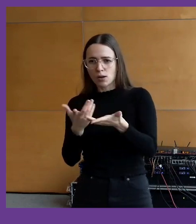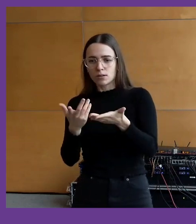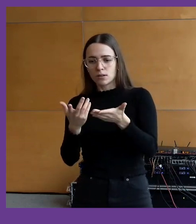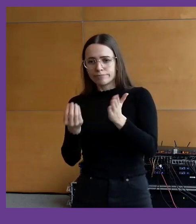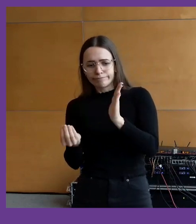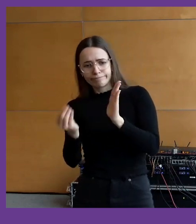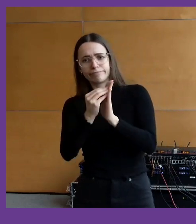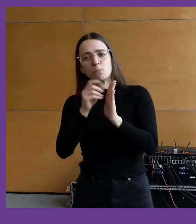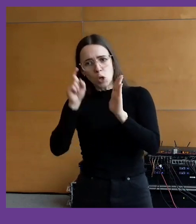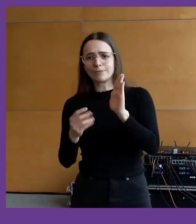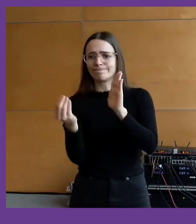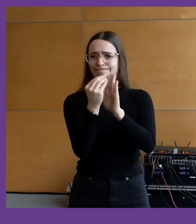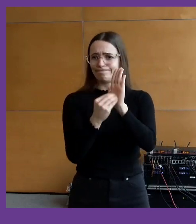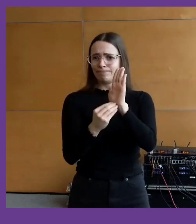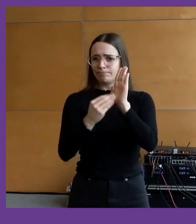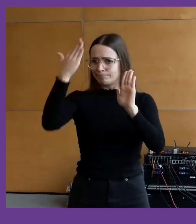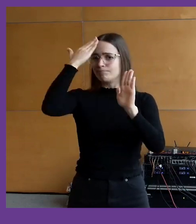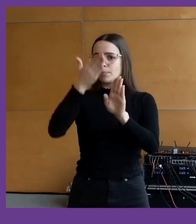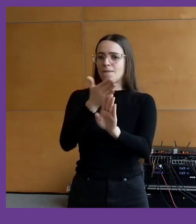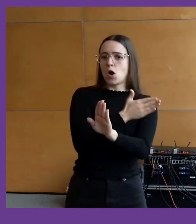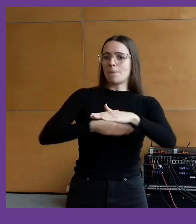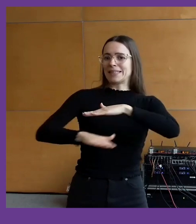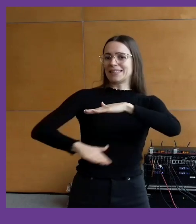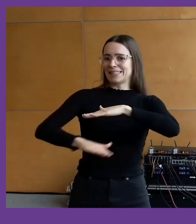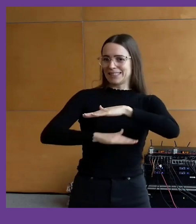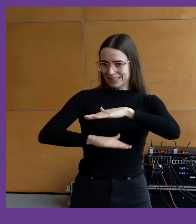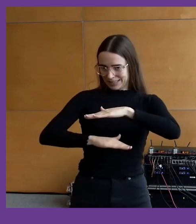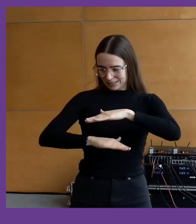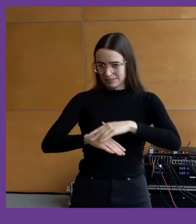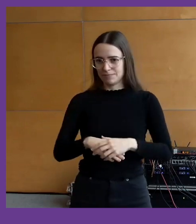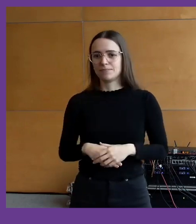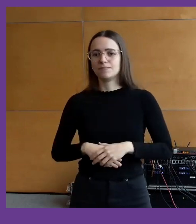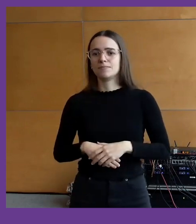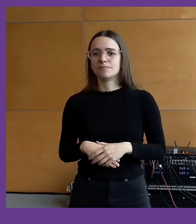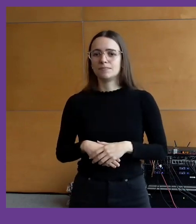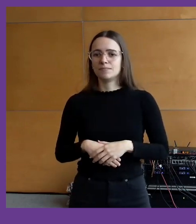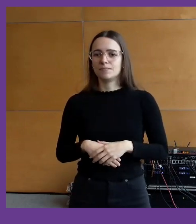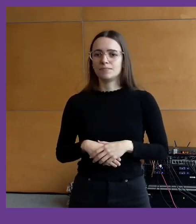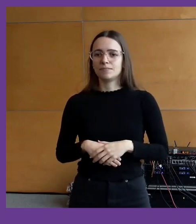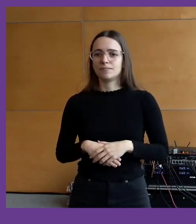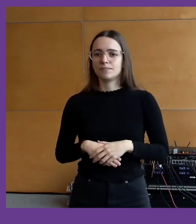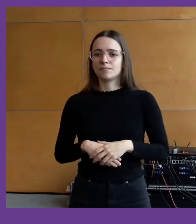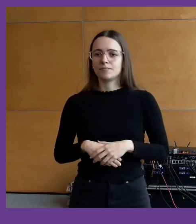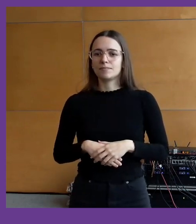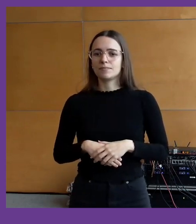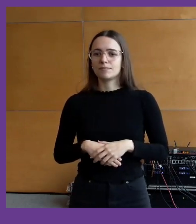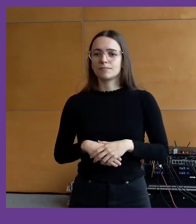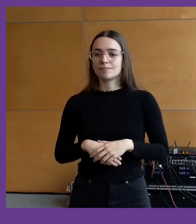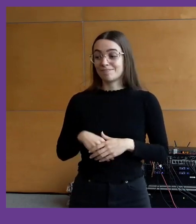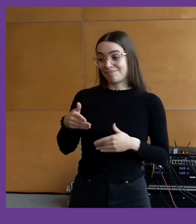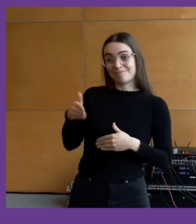The previous speaker has mentioned the CRPD, that in Article 30 have